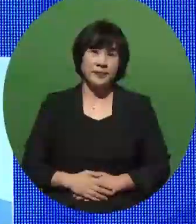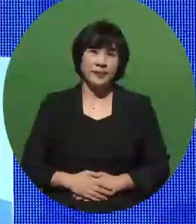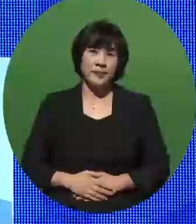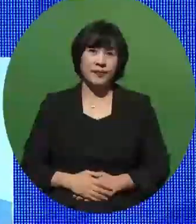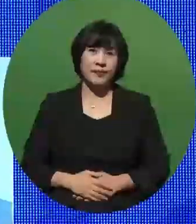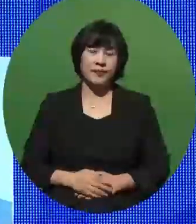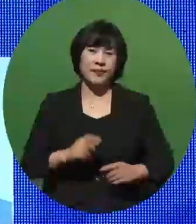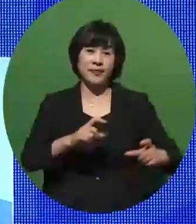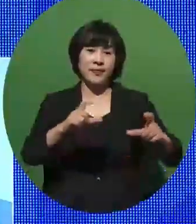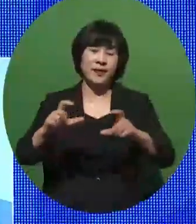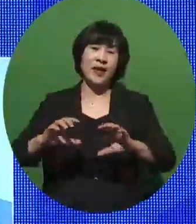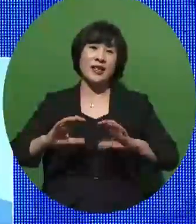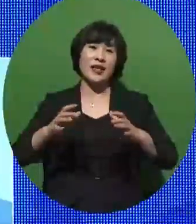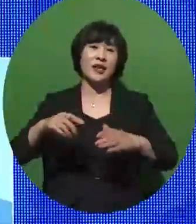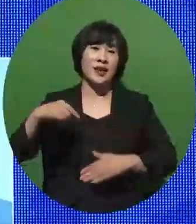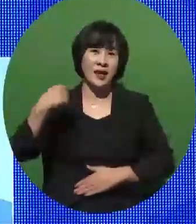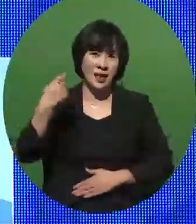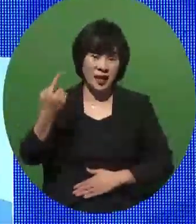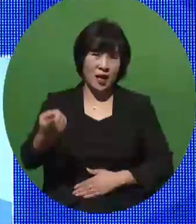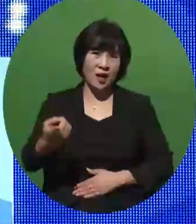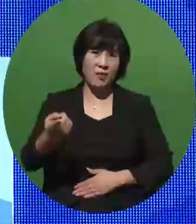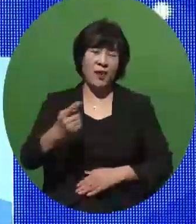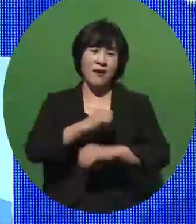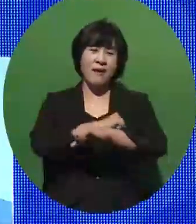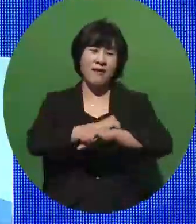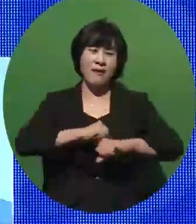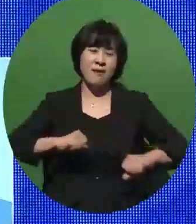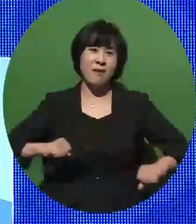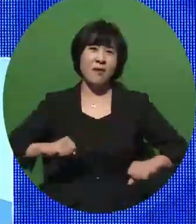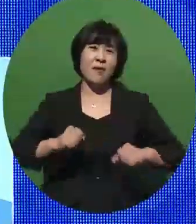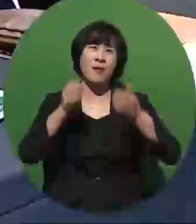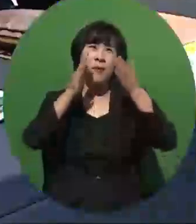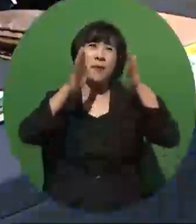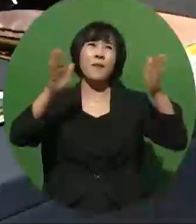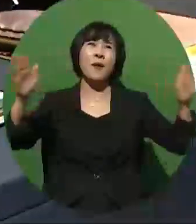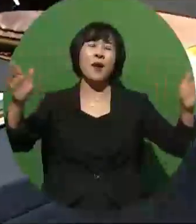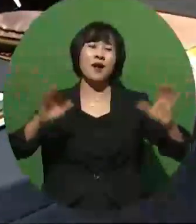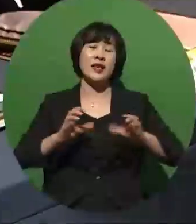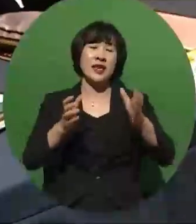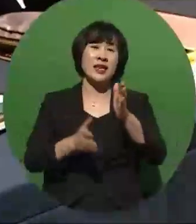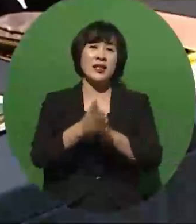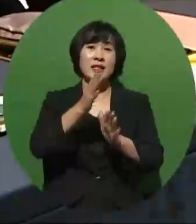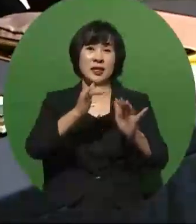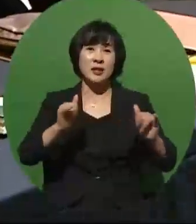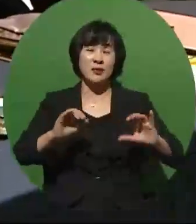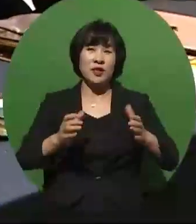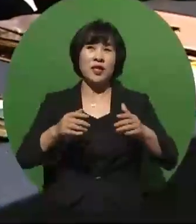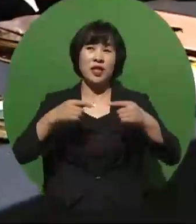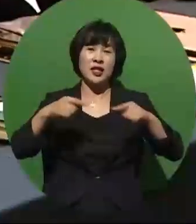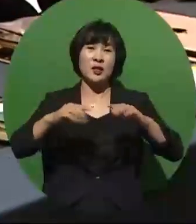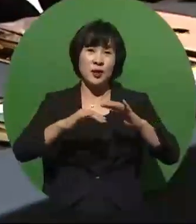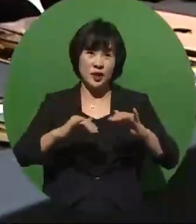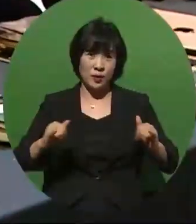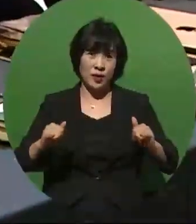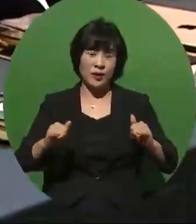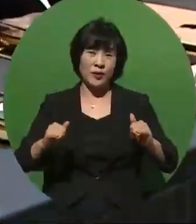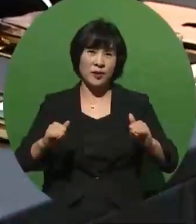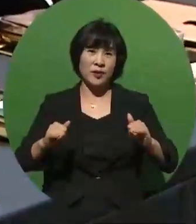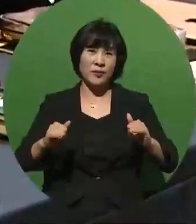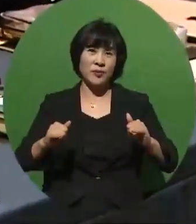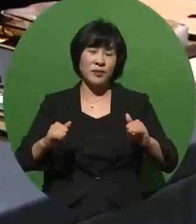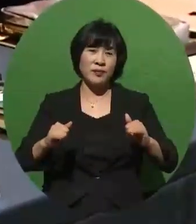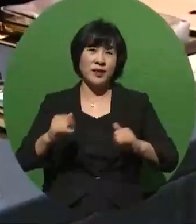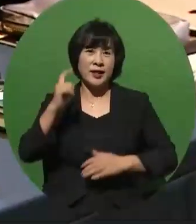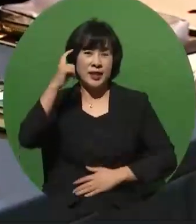young people in Korea and around the world to learn about the spirit of Kim Dae-jung and true meaning of leadership.